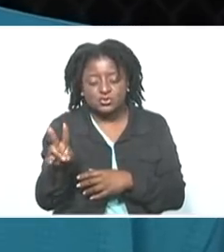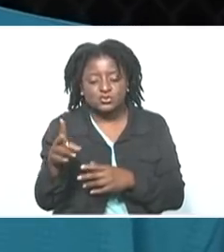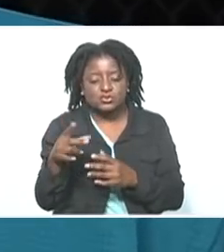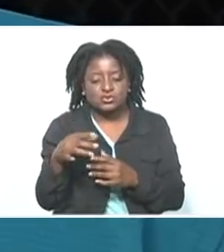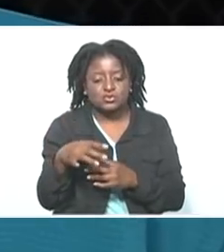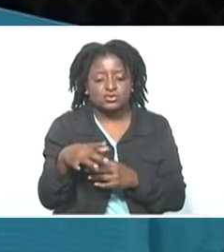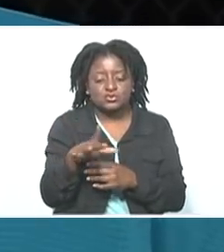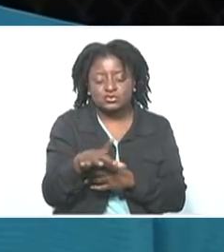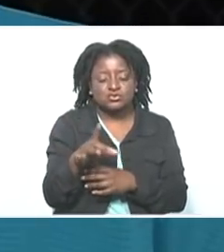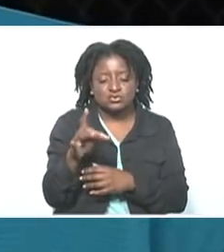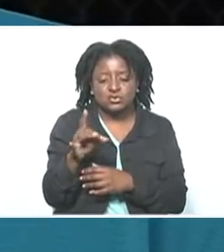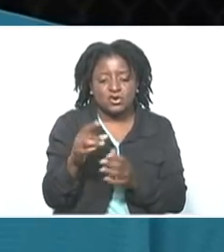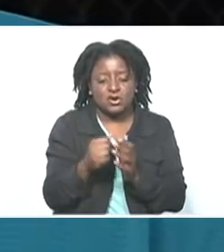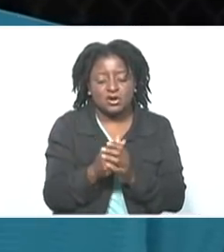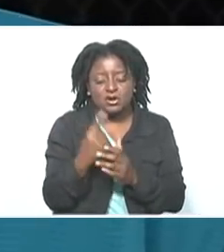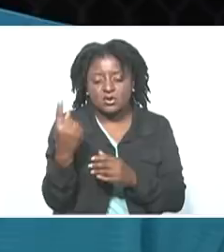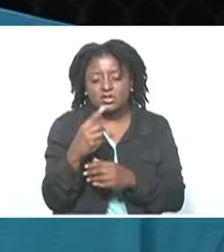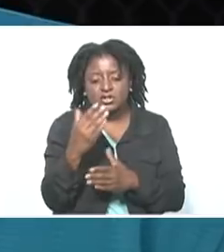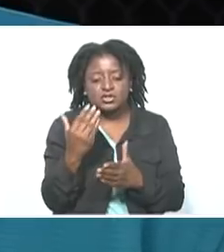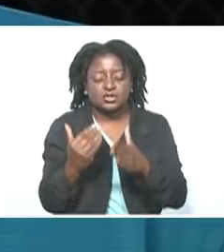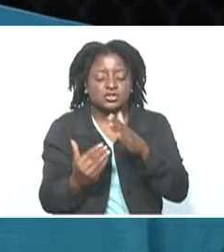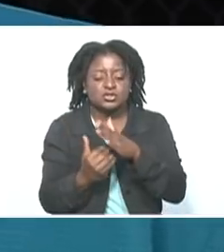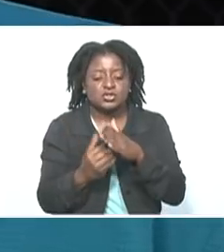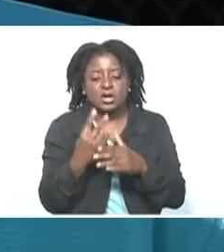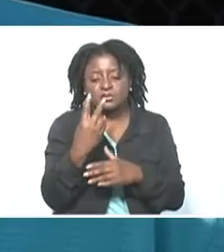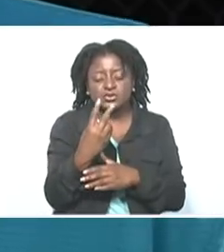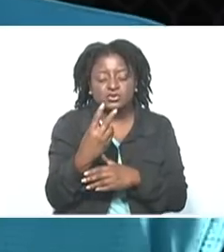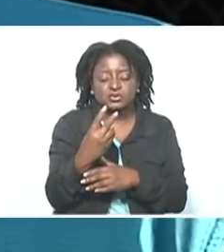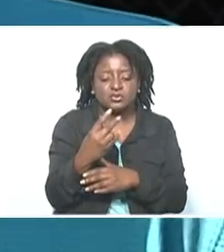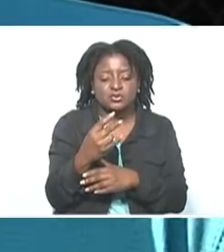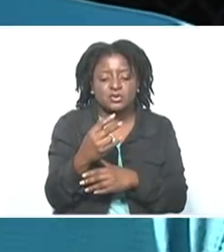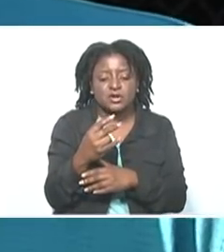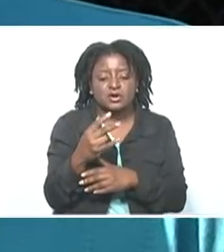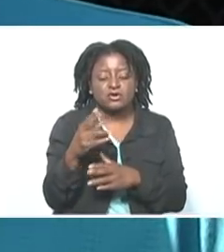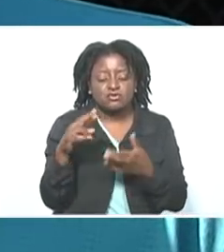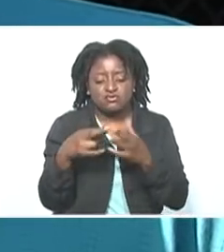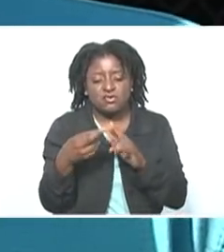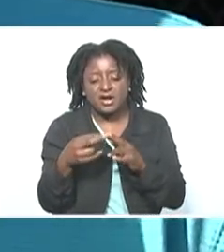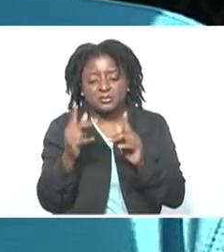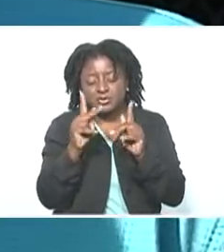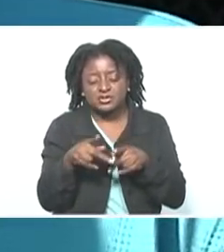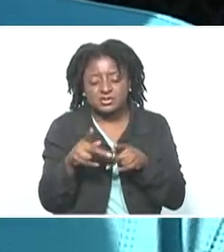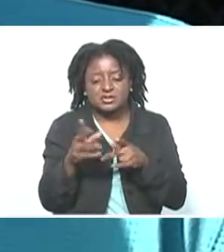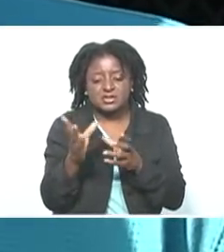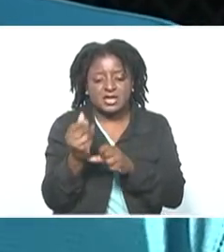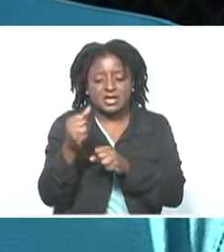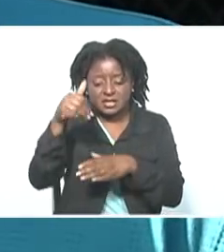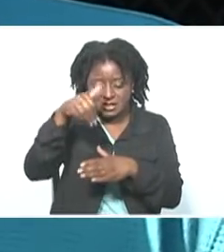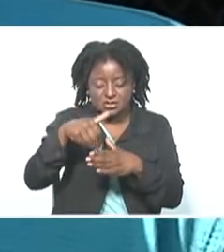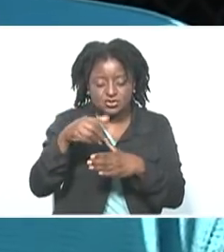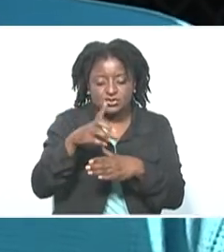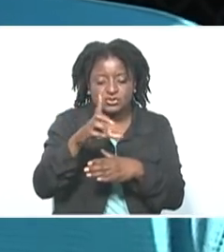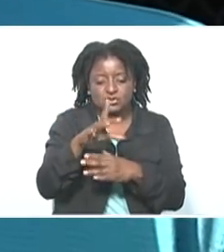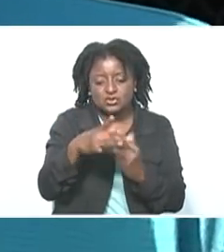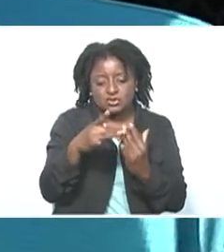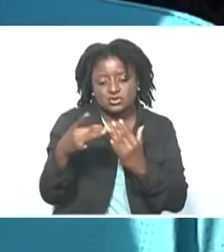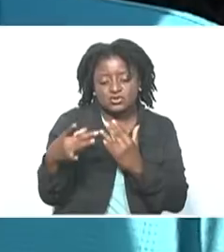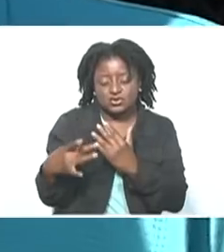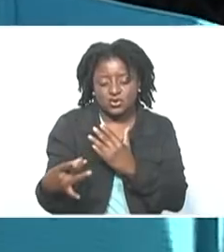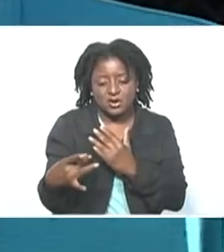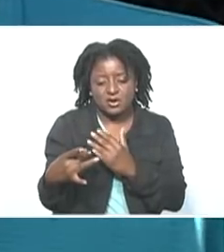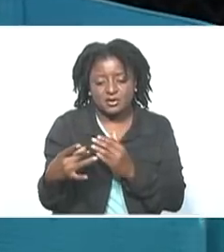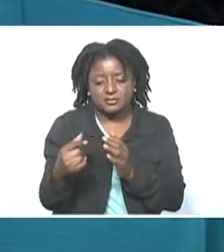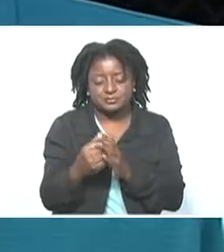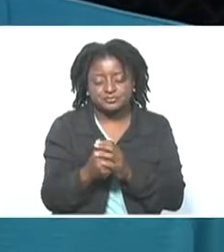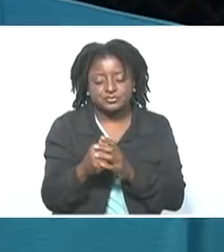ranked individuals can get into the draw, and then you have a qualifying. So even for her to get her ranking now, she's been having to